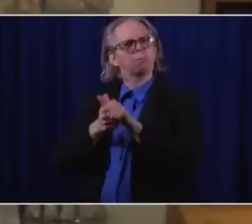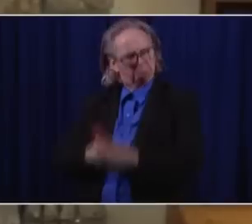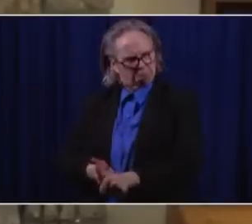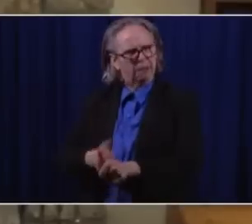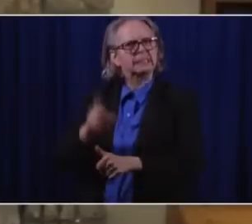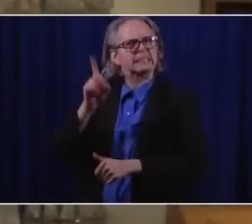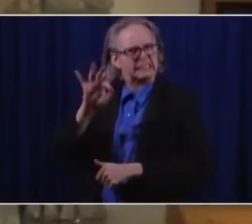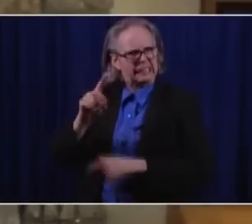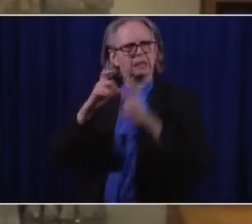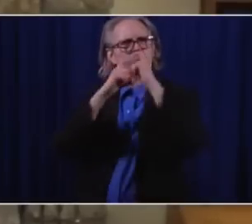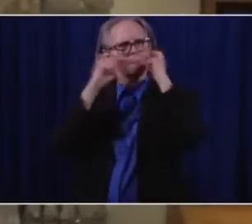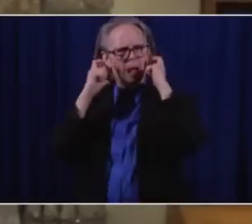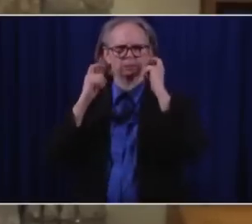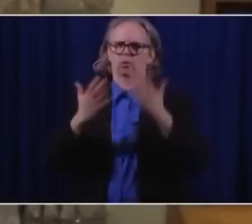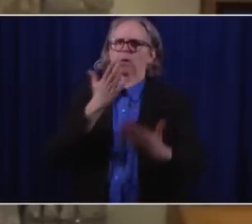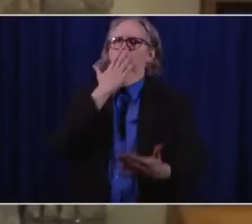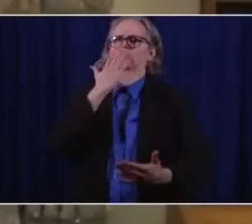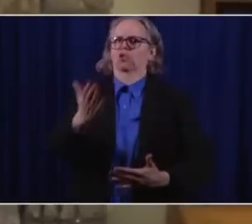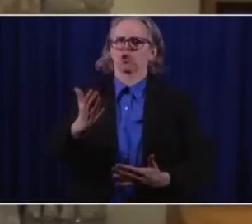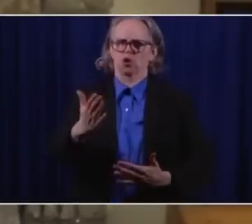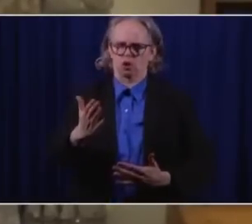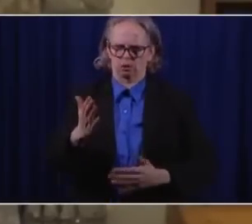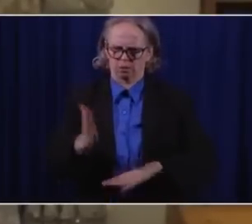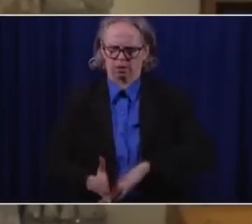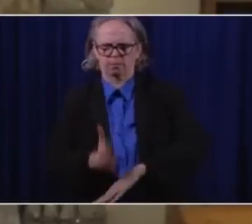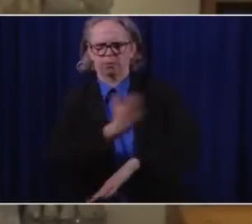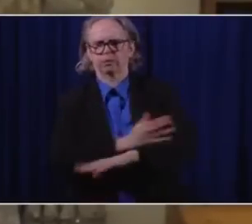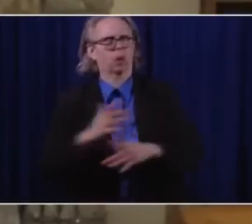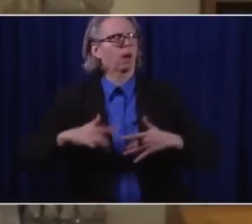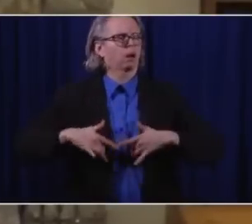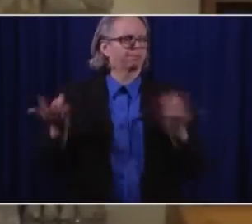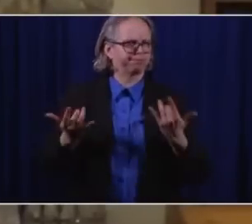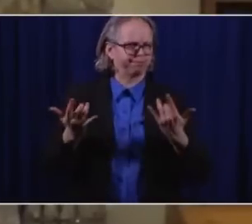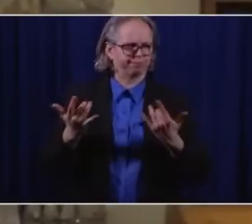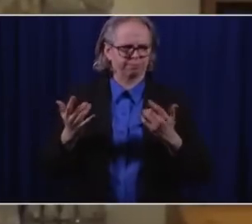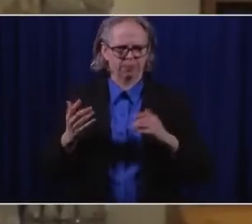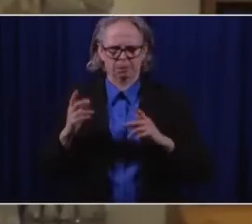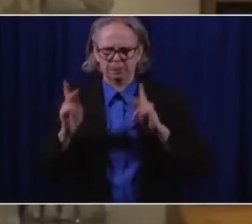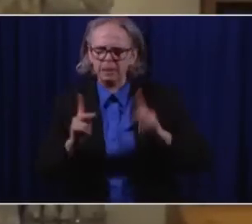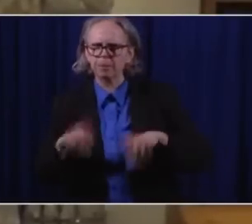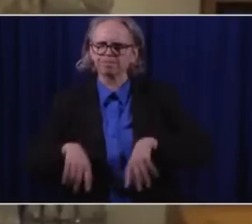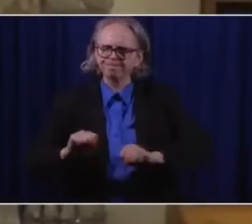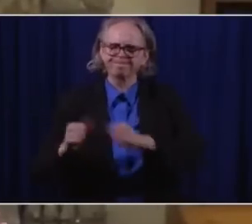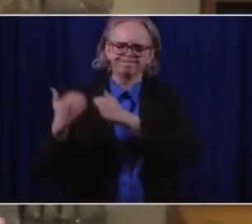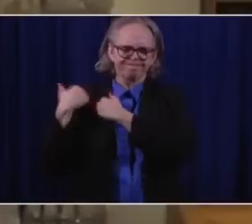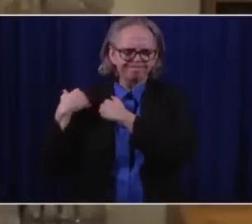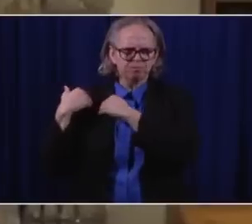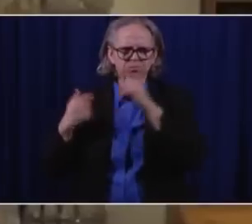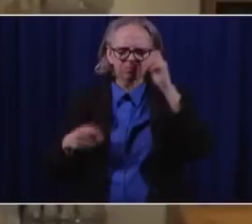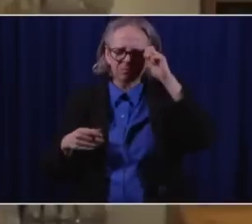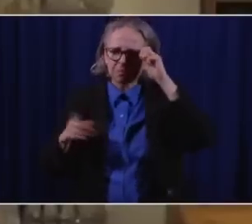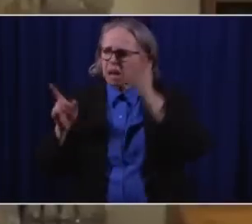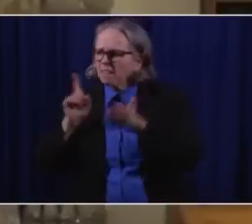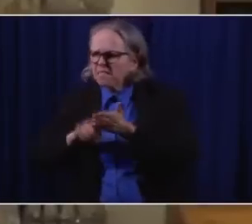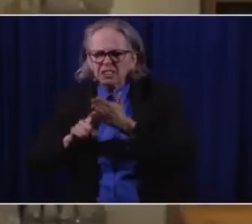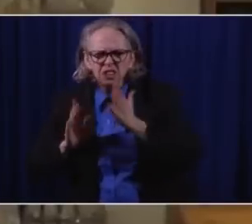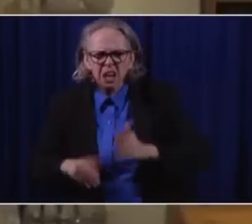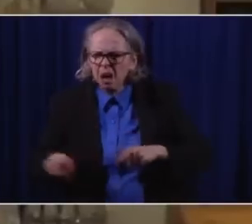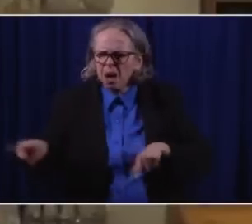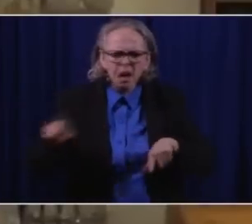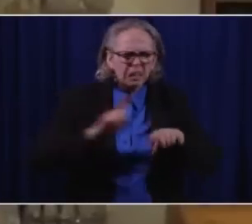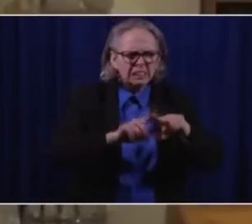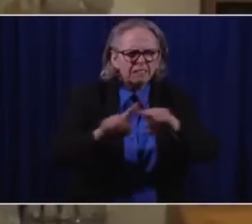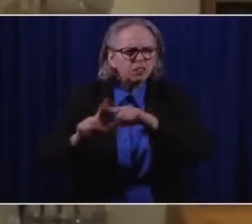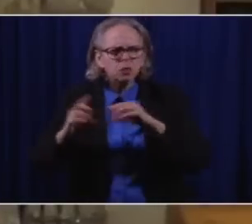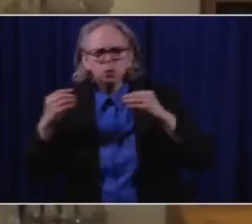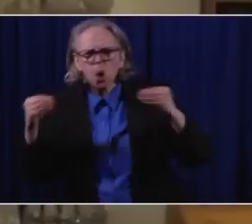are exceedingly happy with that. They're going into all kinds of different stores. This number may change. We will continue to report